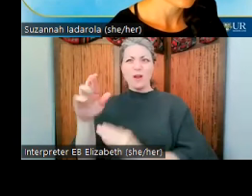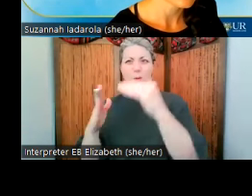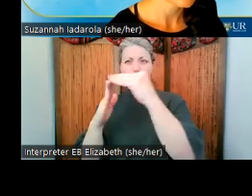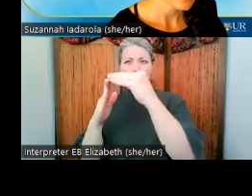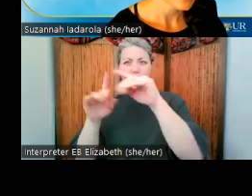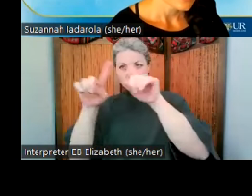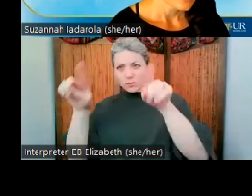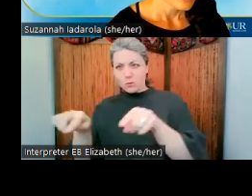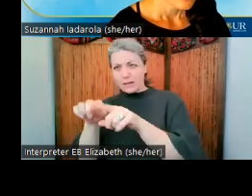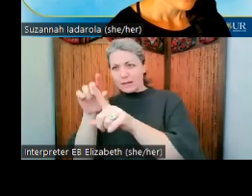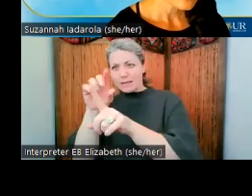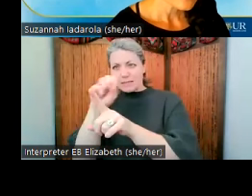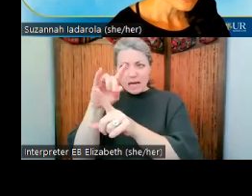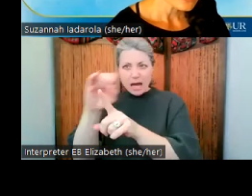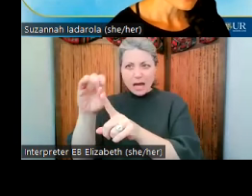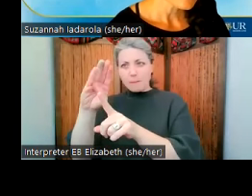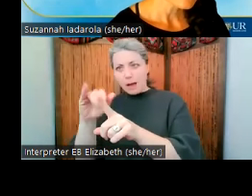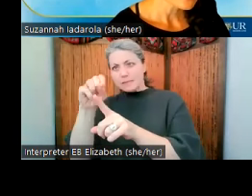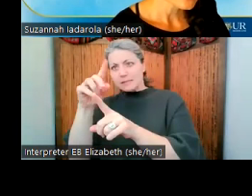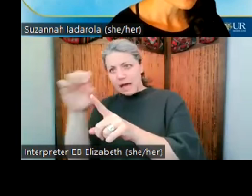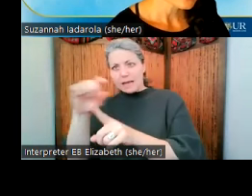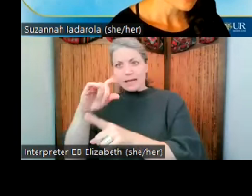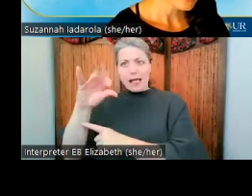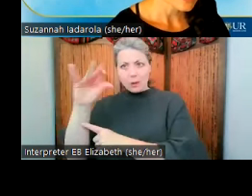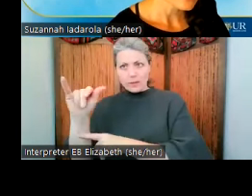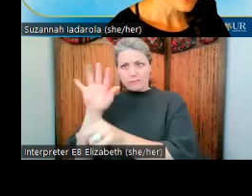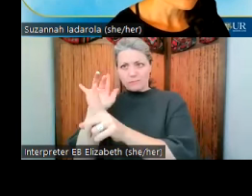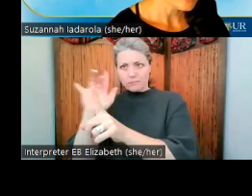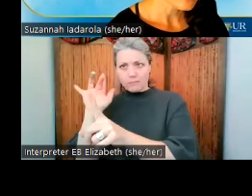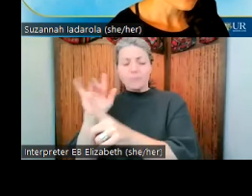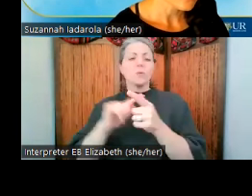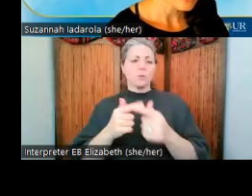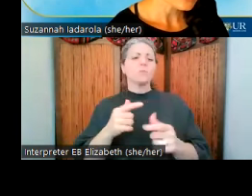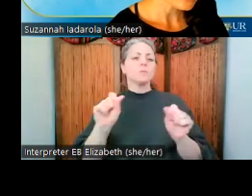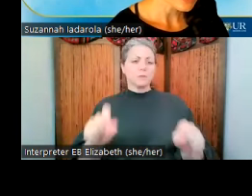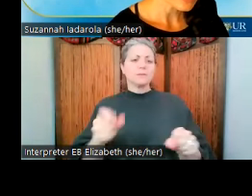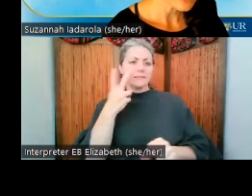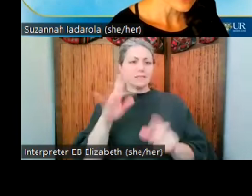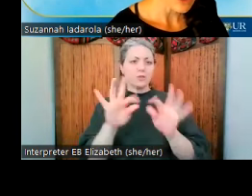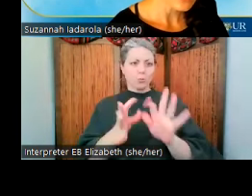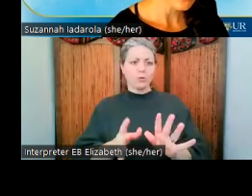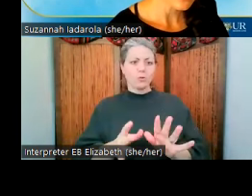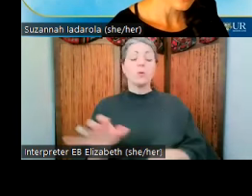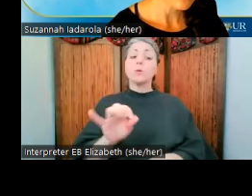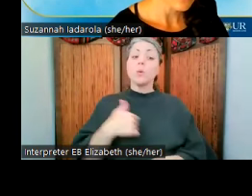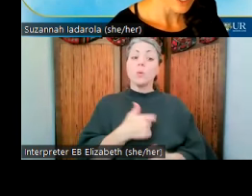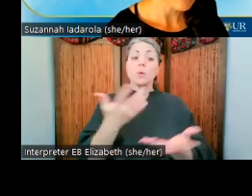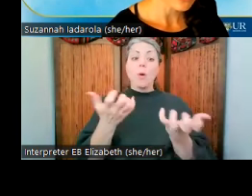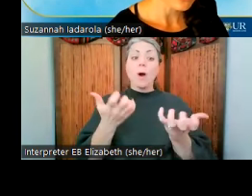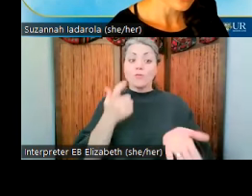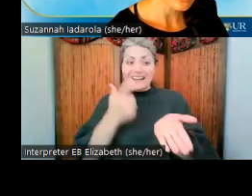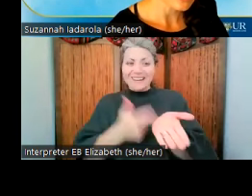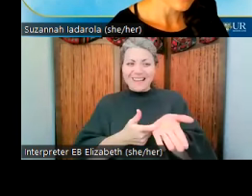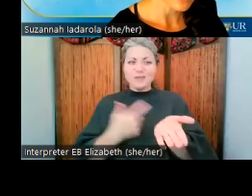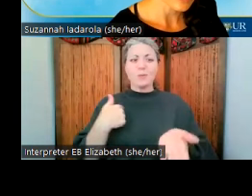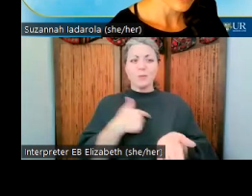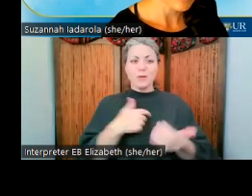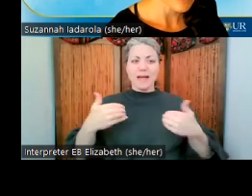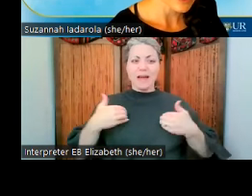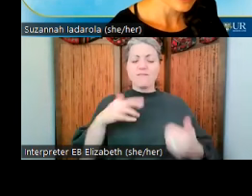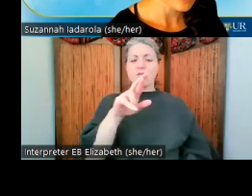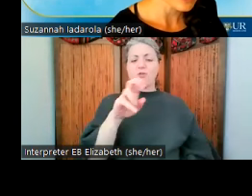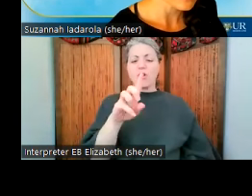screen. We also want to take a moment to acknowledge our research registry. We are always looking for opportunities